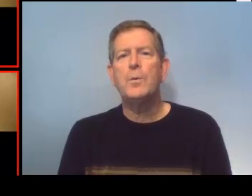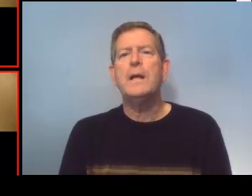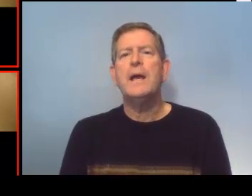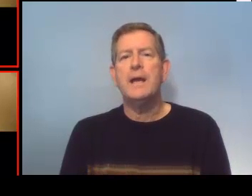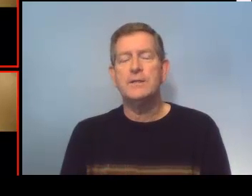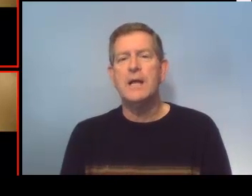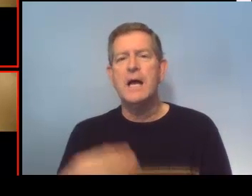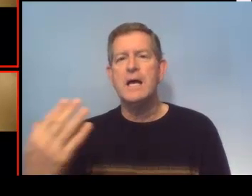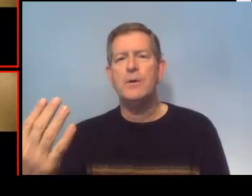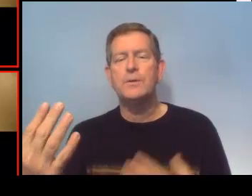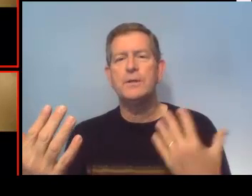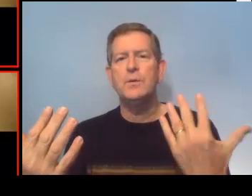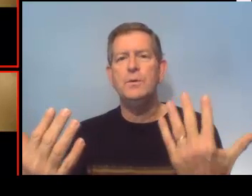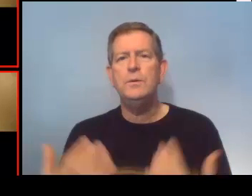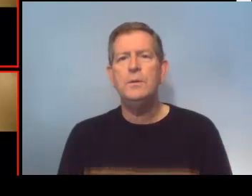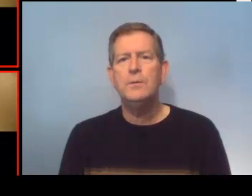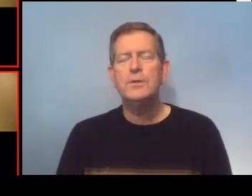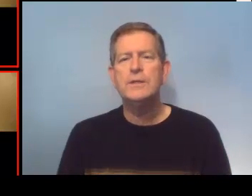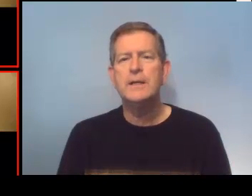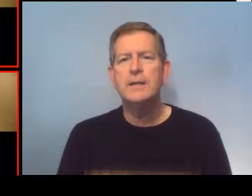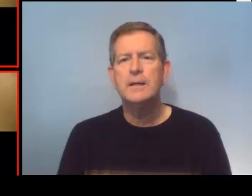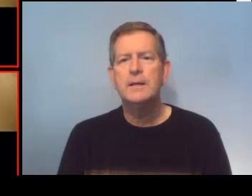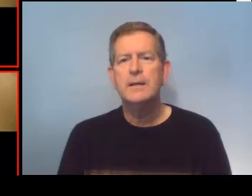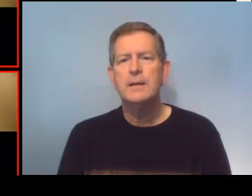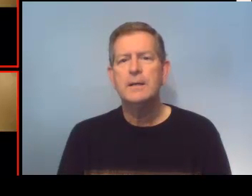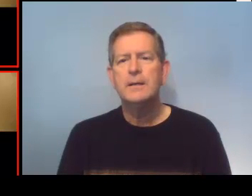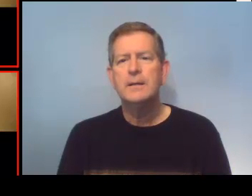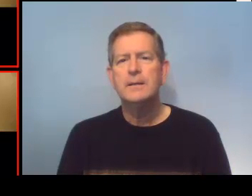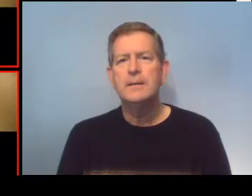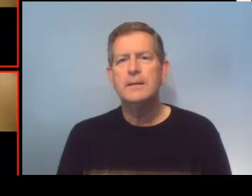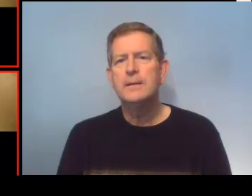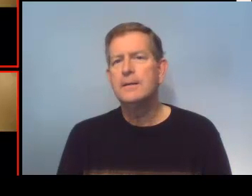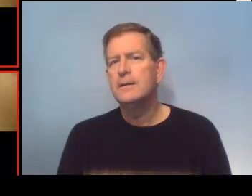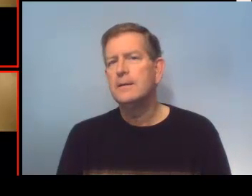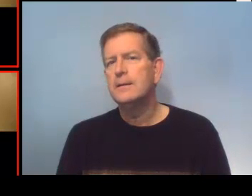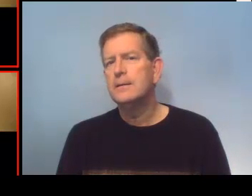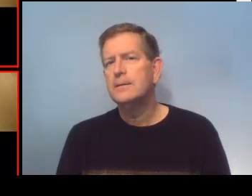you form the word a? Is it un or is it une? Which is it?